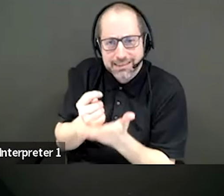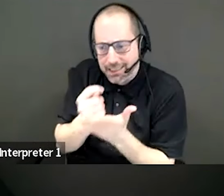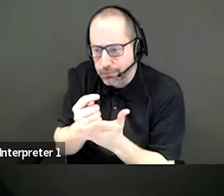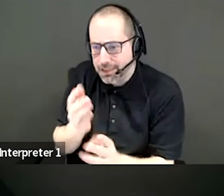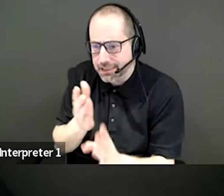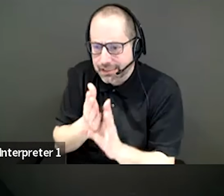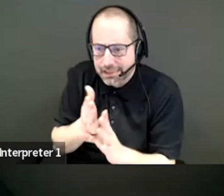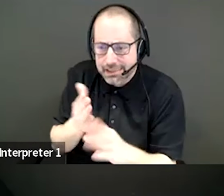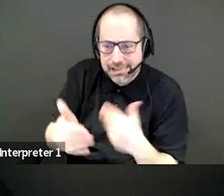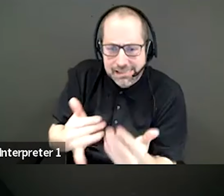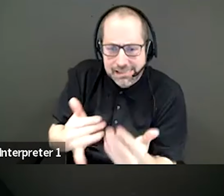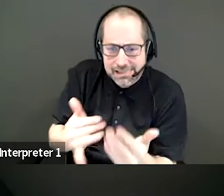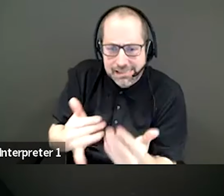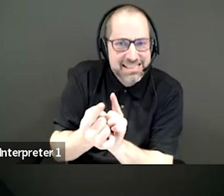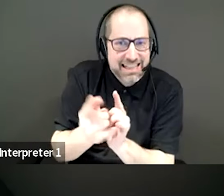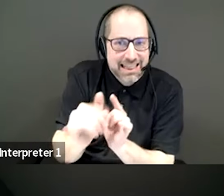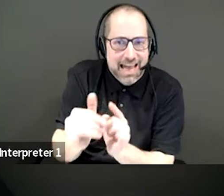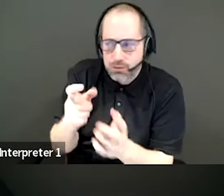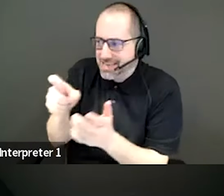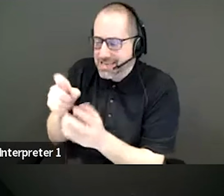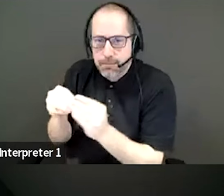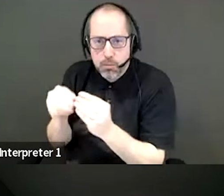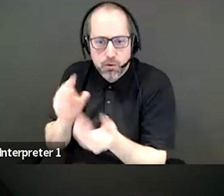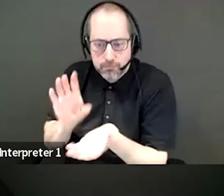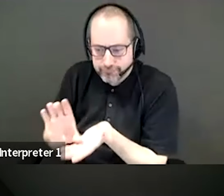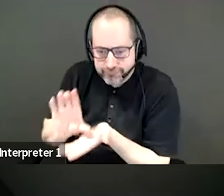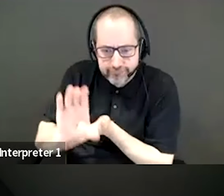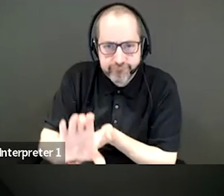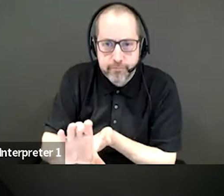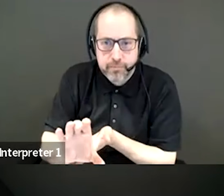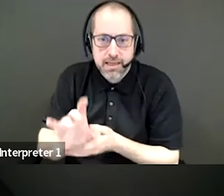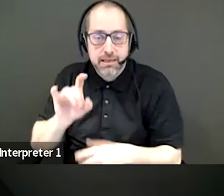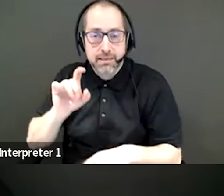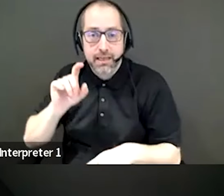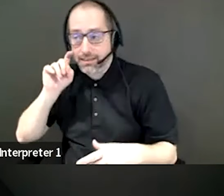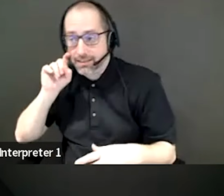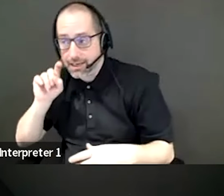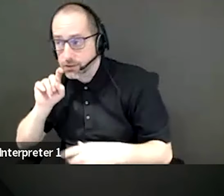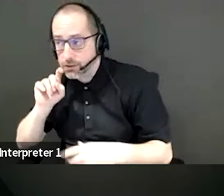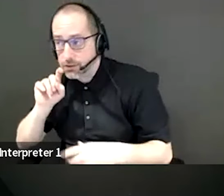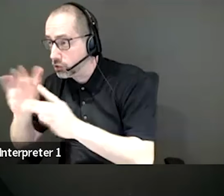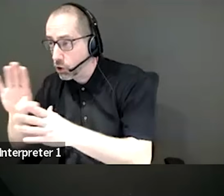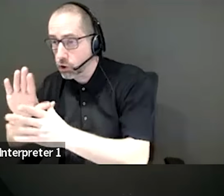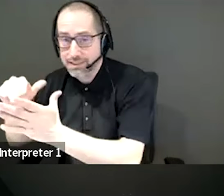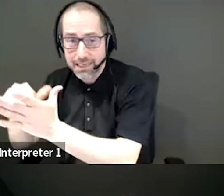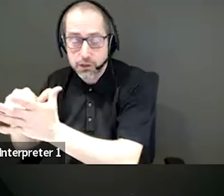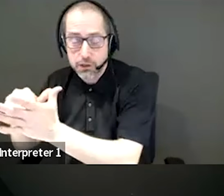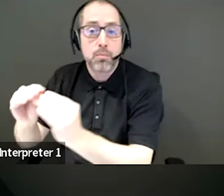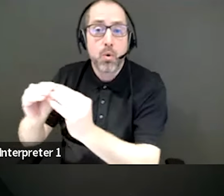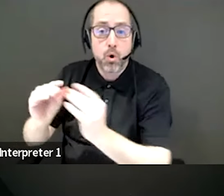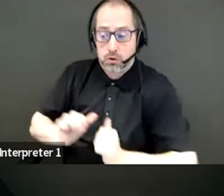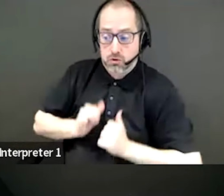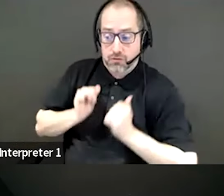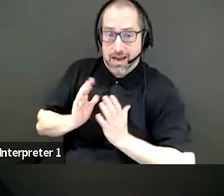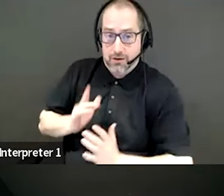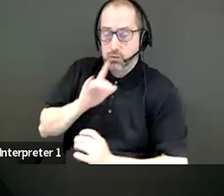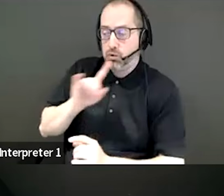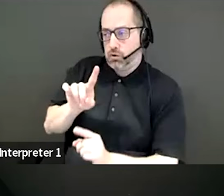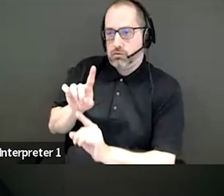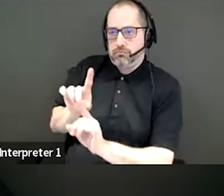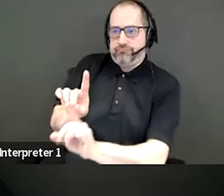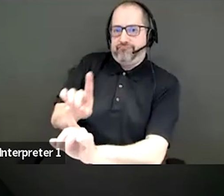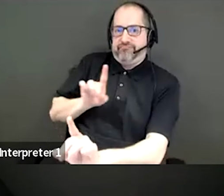budget between policing and sexual assault centers, very different, but more survivors will go to a sexual assault center than they'll ever report to a police.